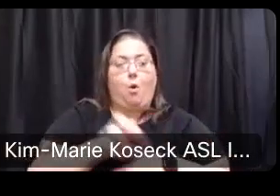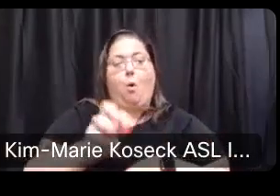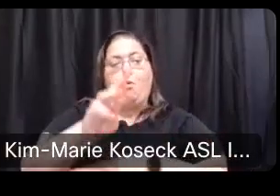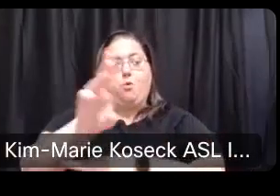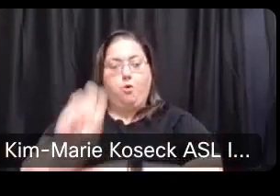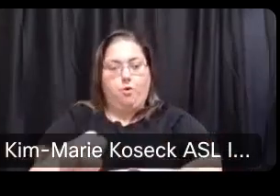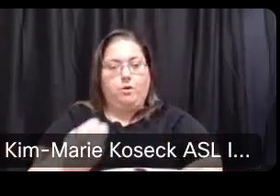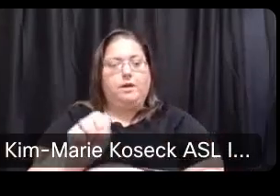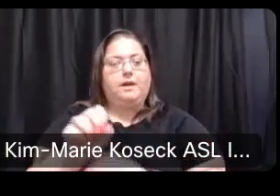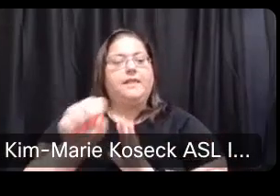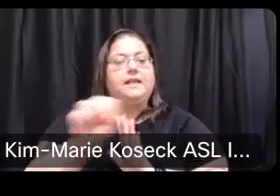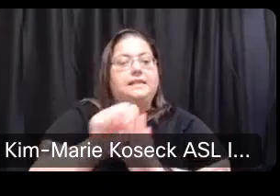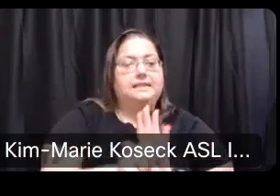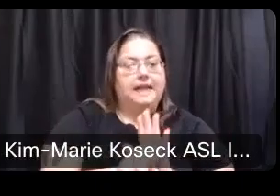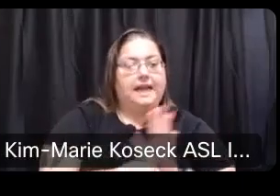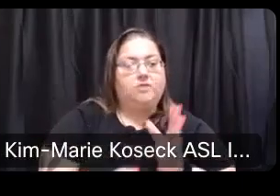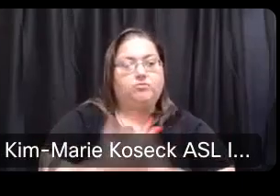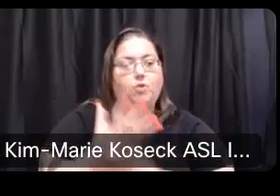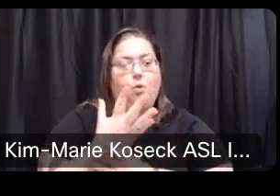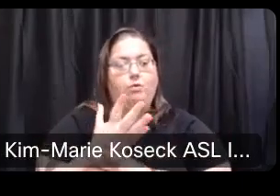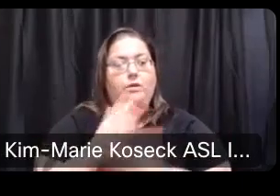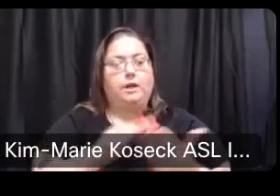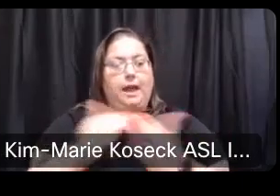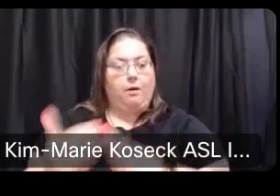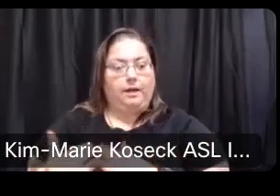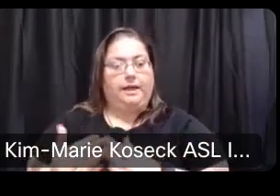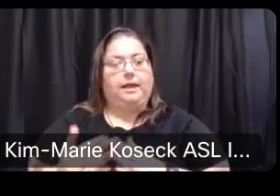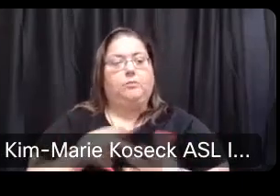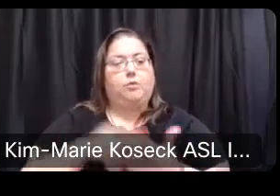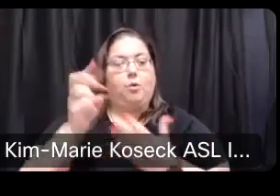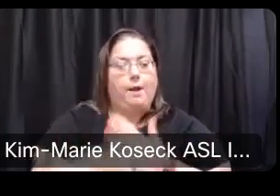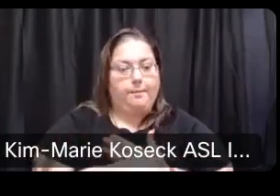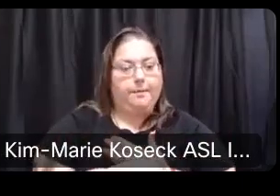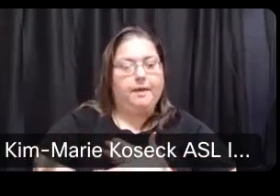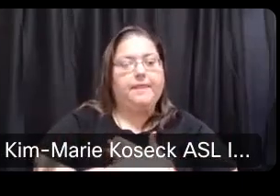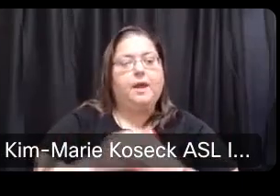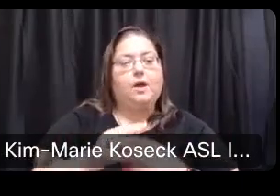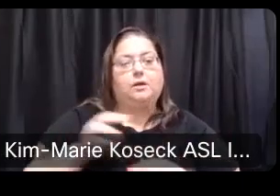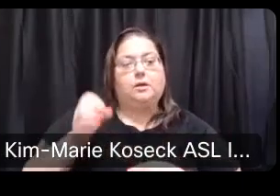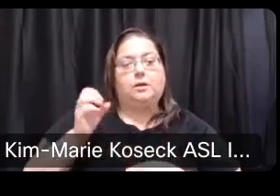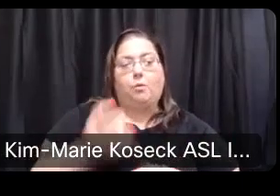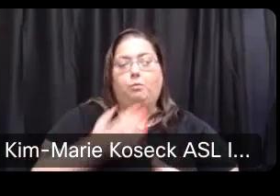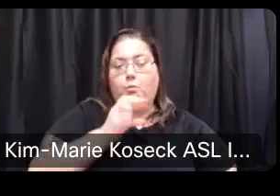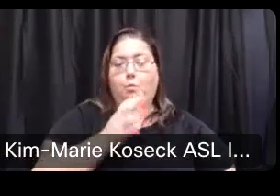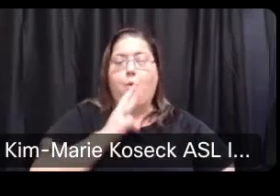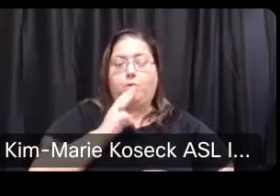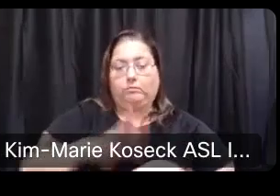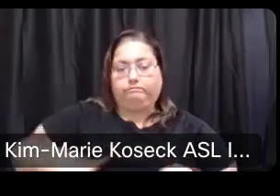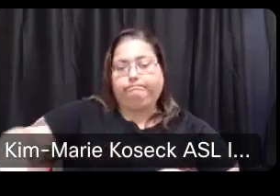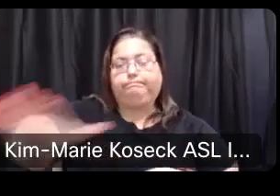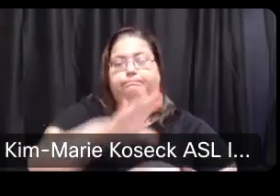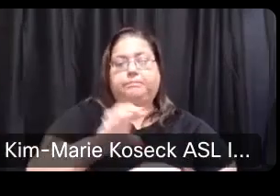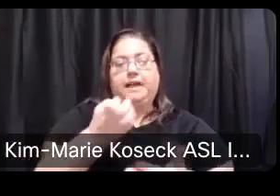Growth Countywide Resiliency Program and the Coastal Lakeshore Economy and Resiliency, CLEAR,